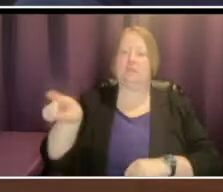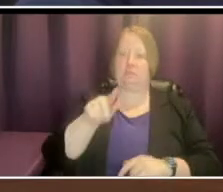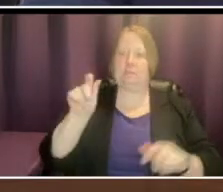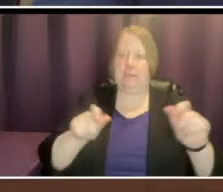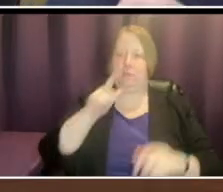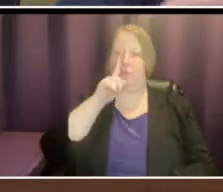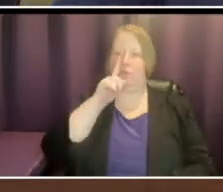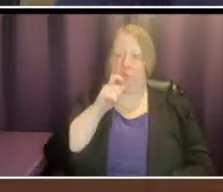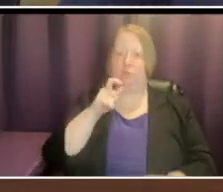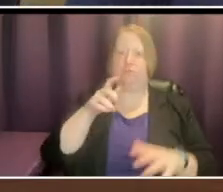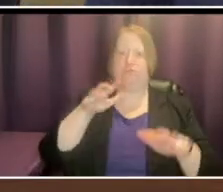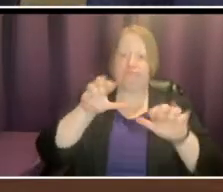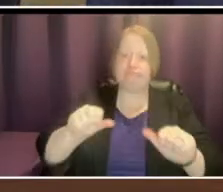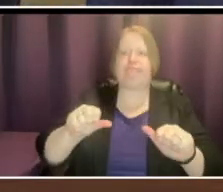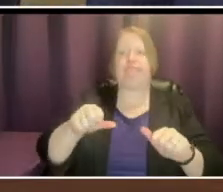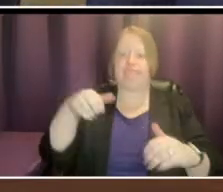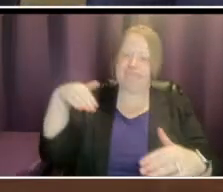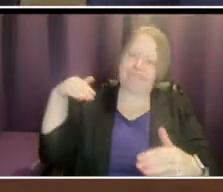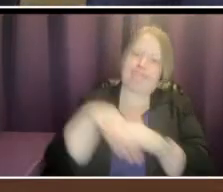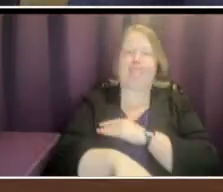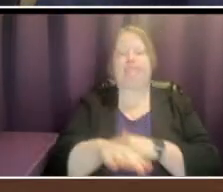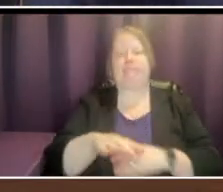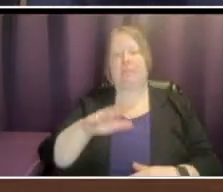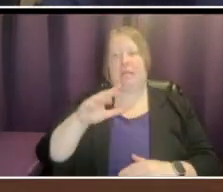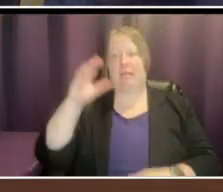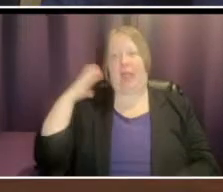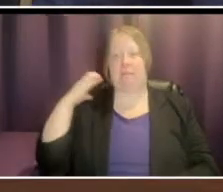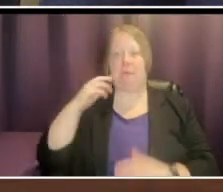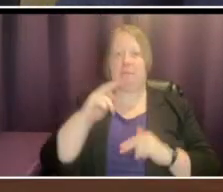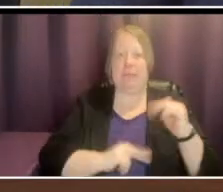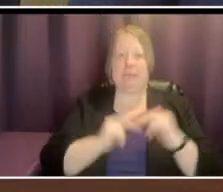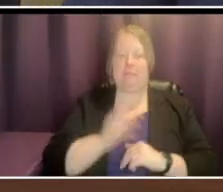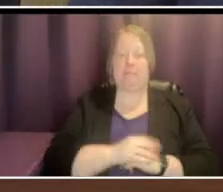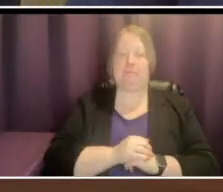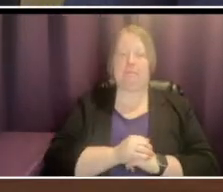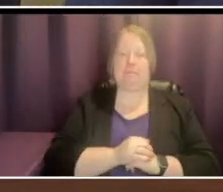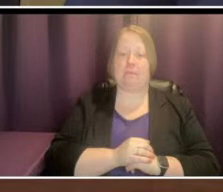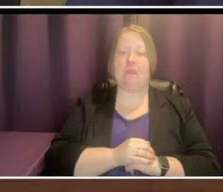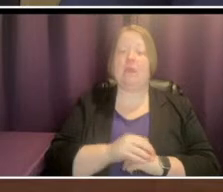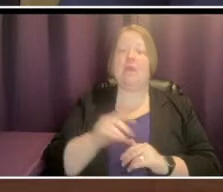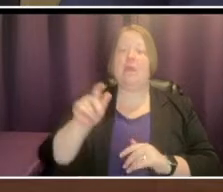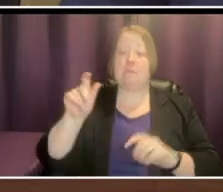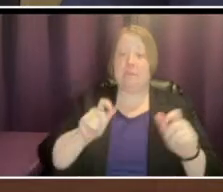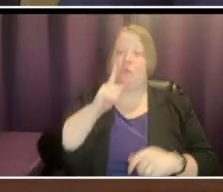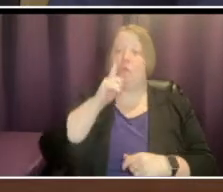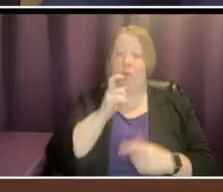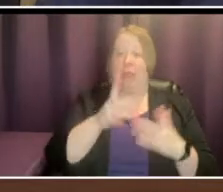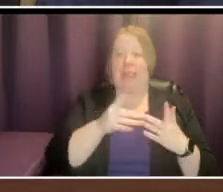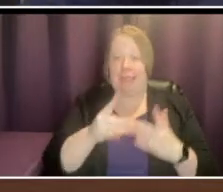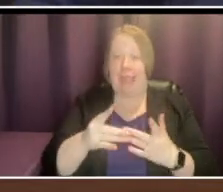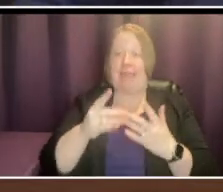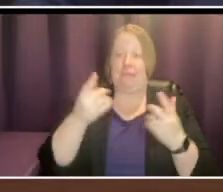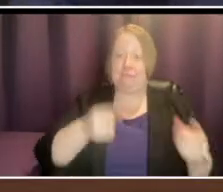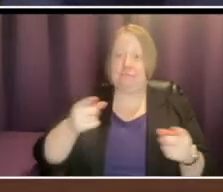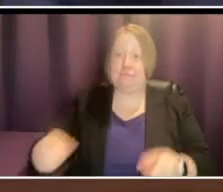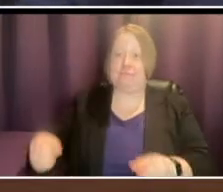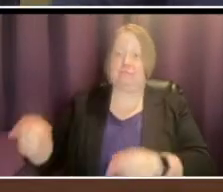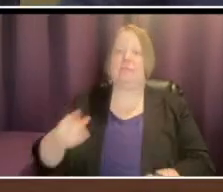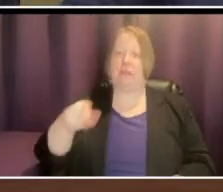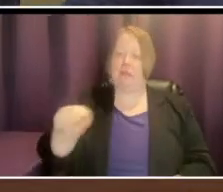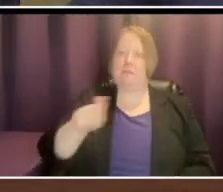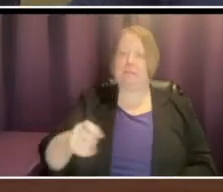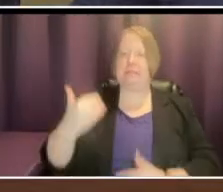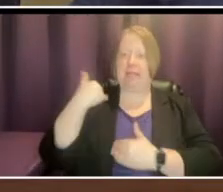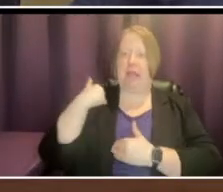planned to overturn our election and brought us to the point of violence must also be accountable. With every effort to excuse